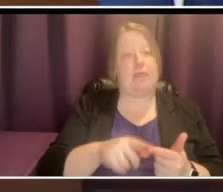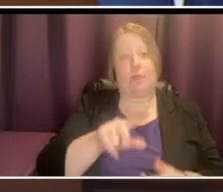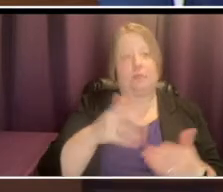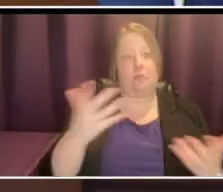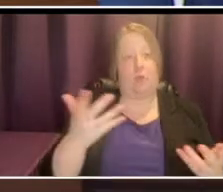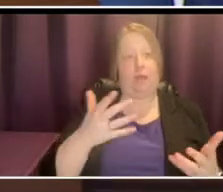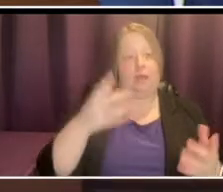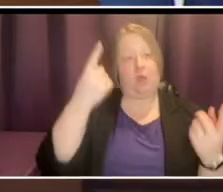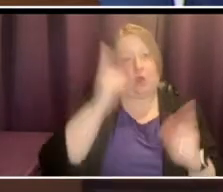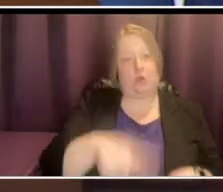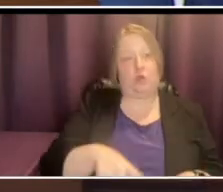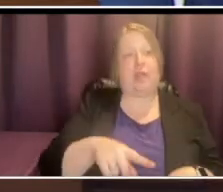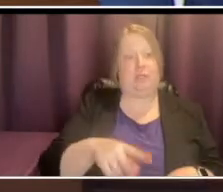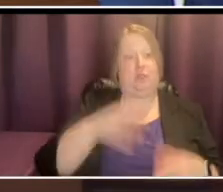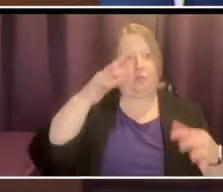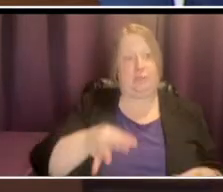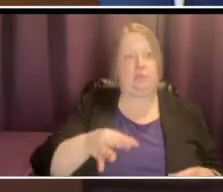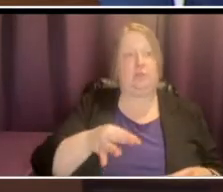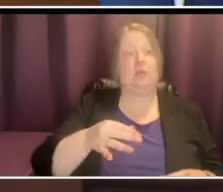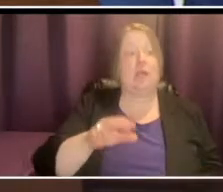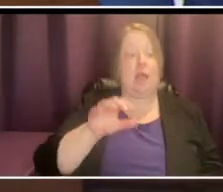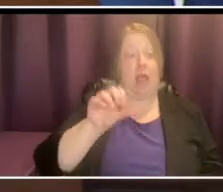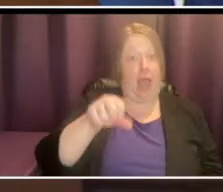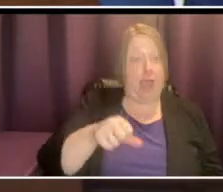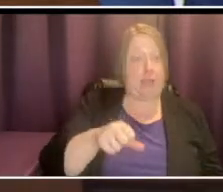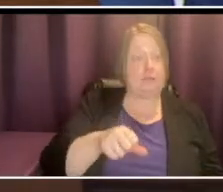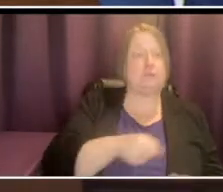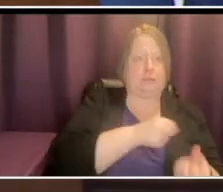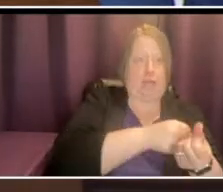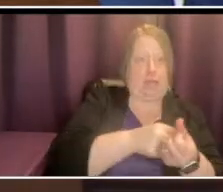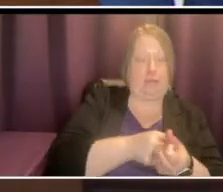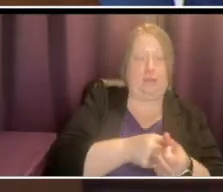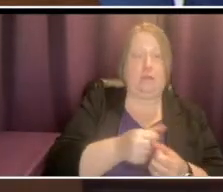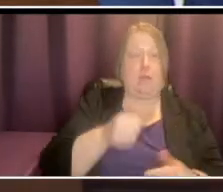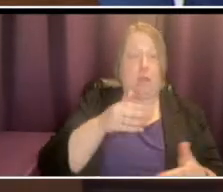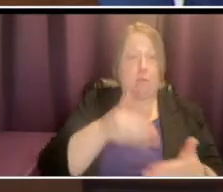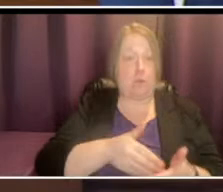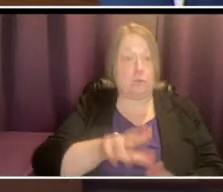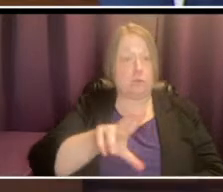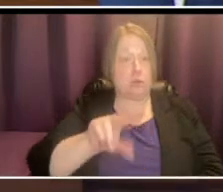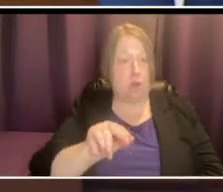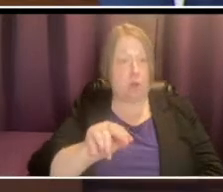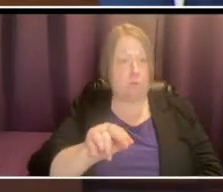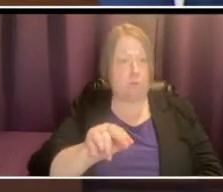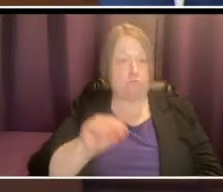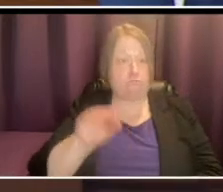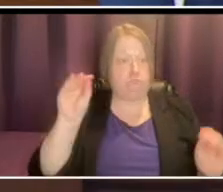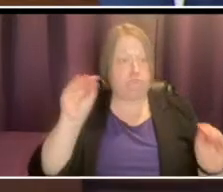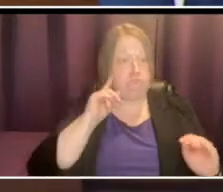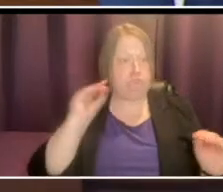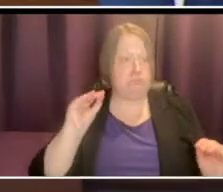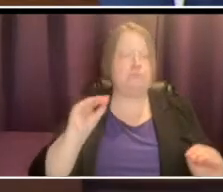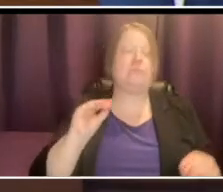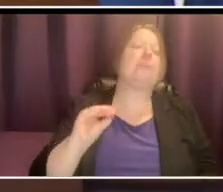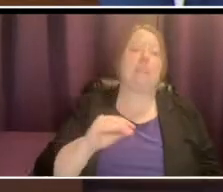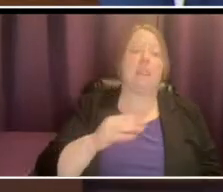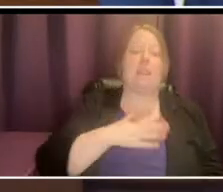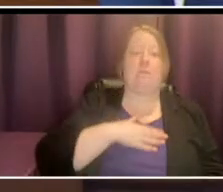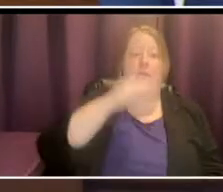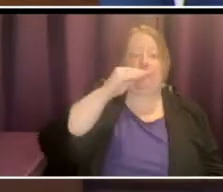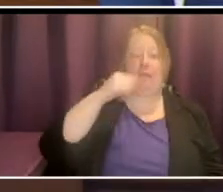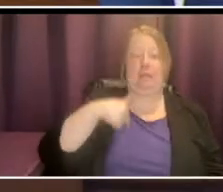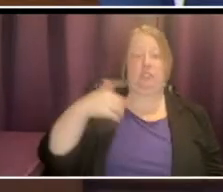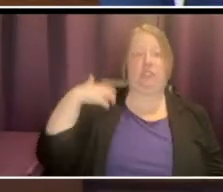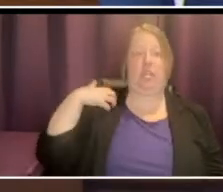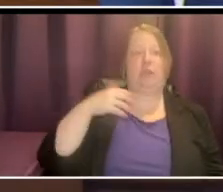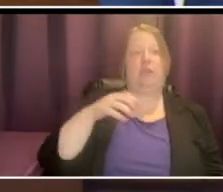say aye. Aye. Aye. Aye. Those opposed is no. In the opinion of the chair, the ayes have it. Mr. Chairman,